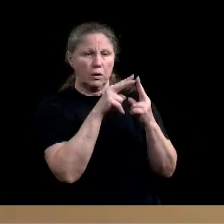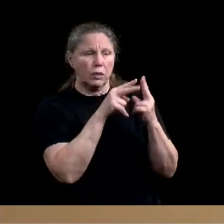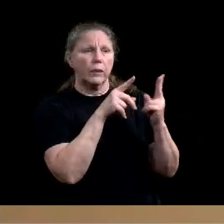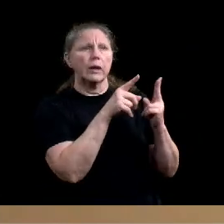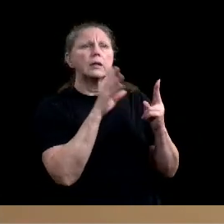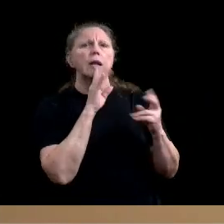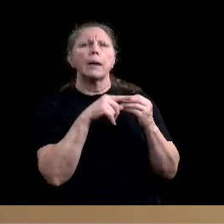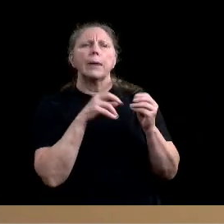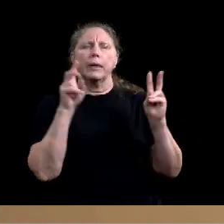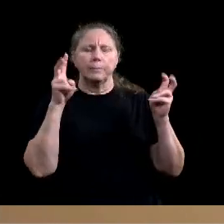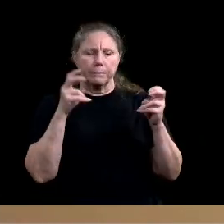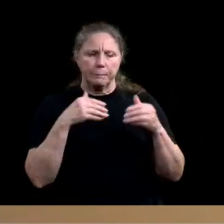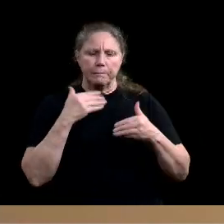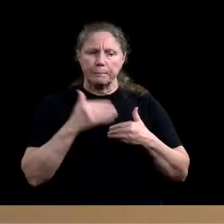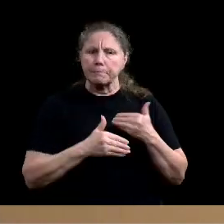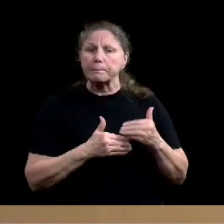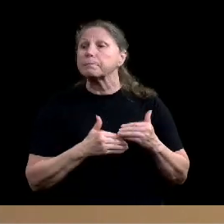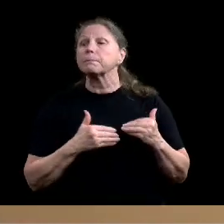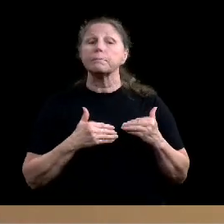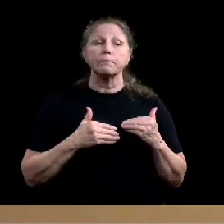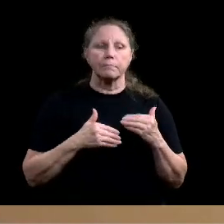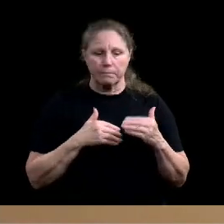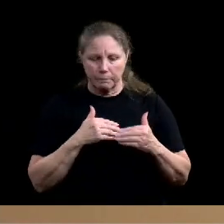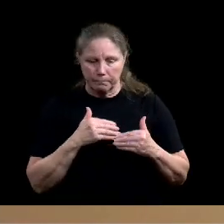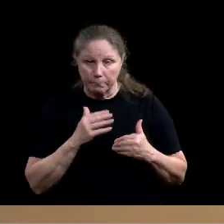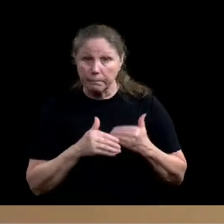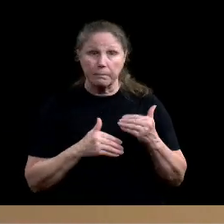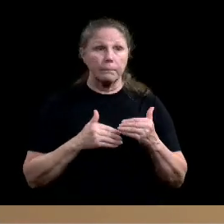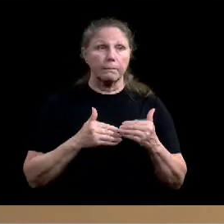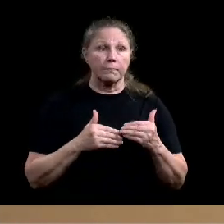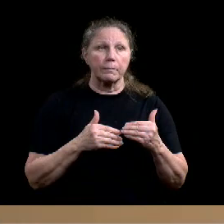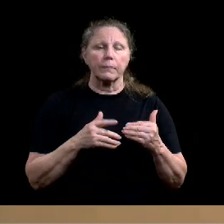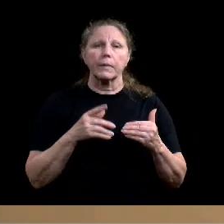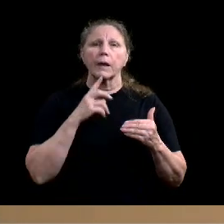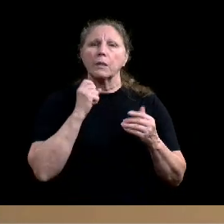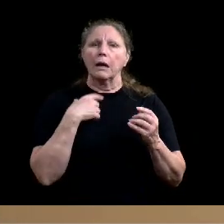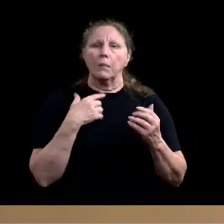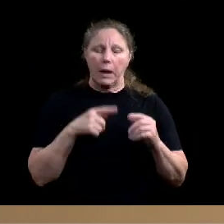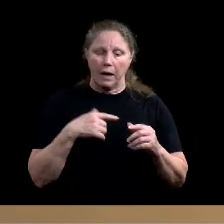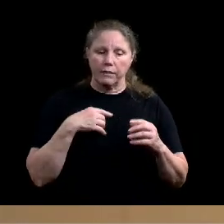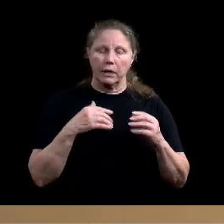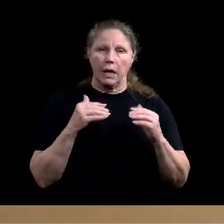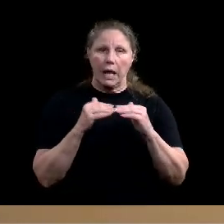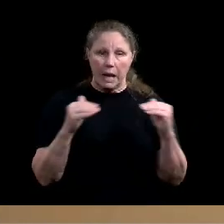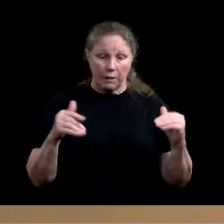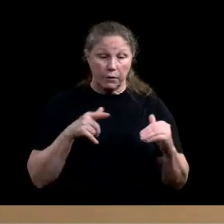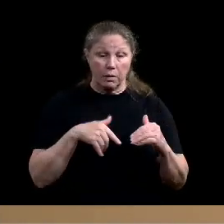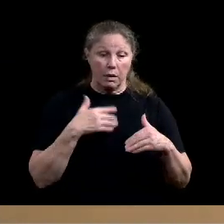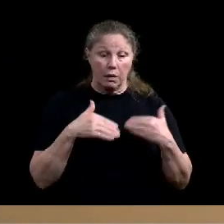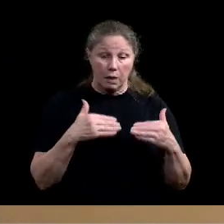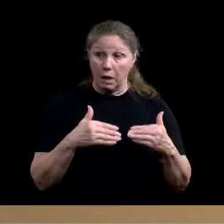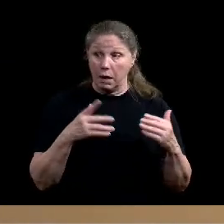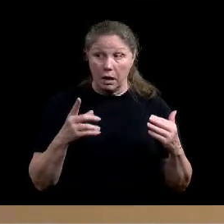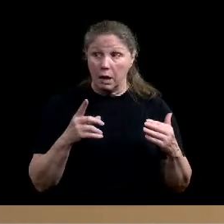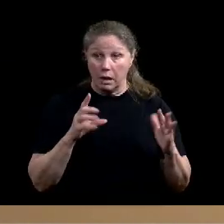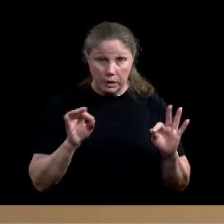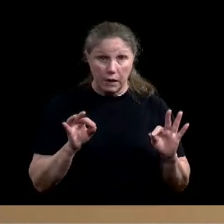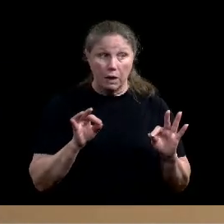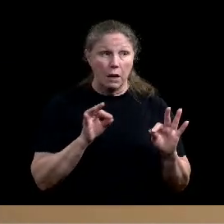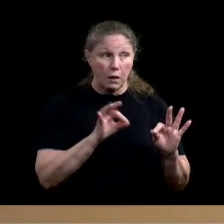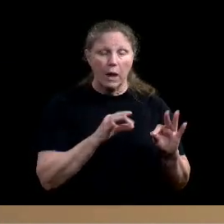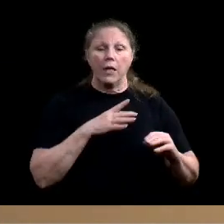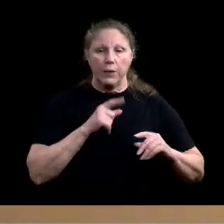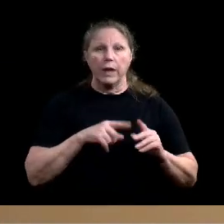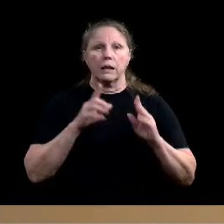having to have certain health metrics met, and then opening one phase of businesses and activities. And then if you can